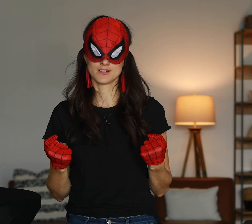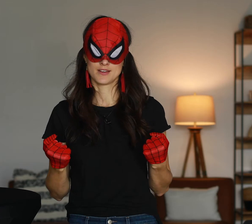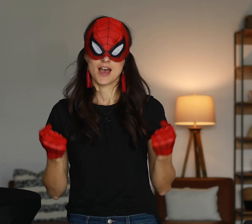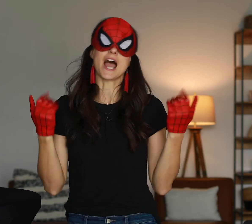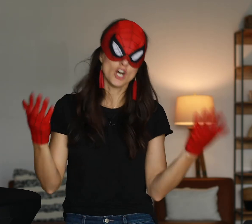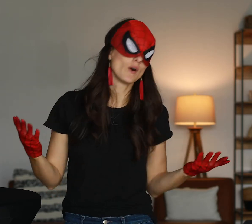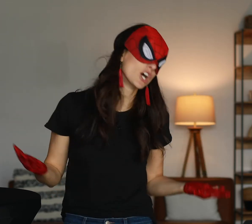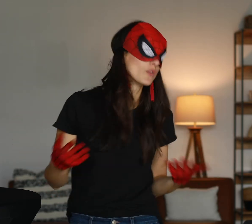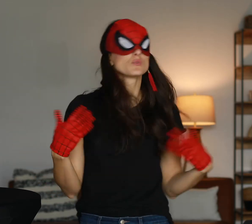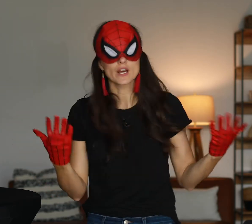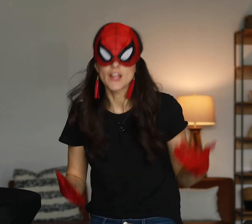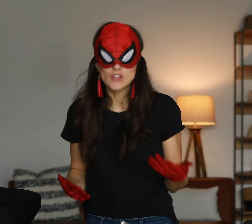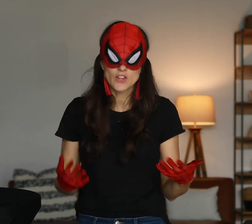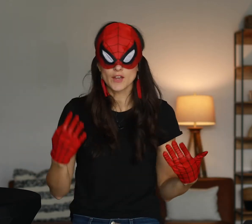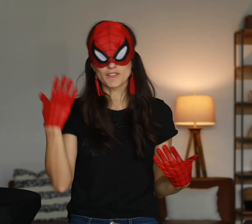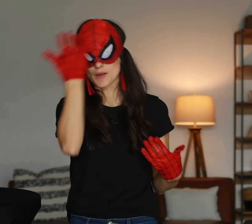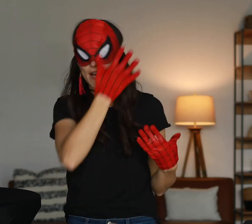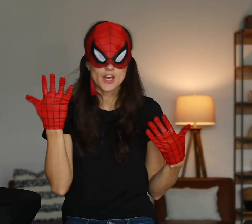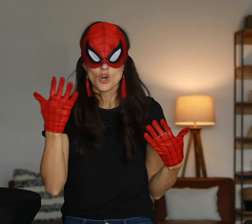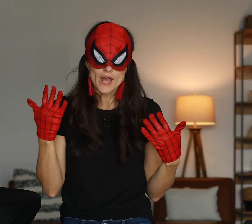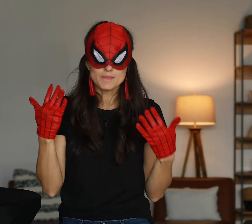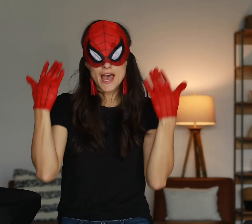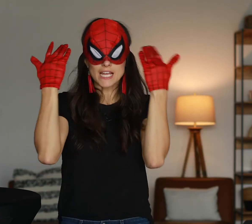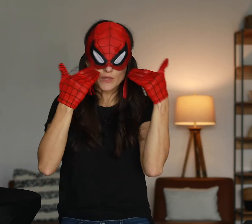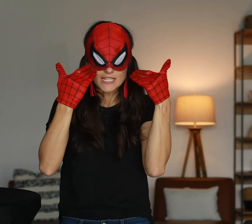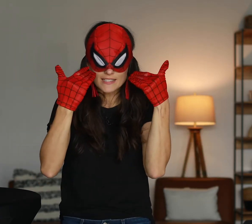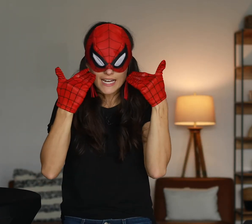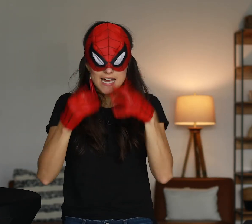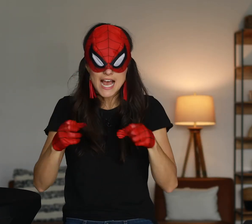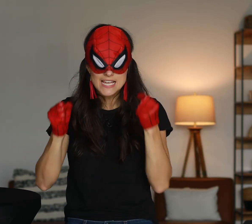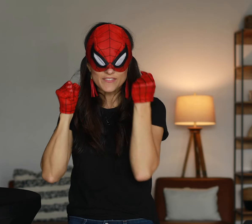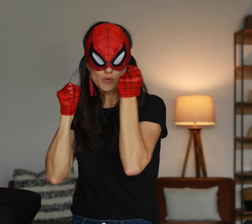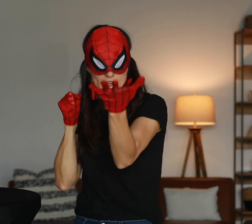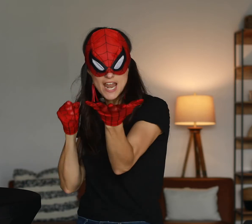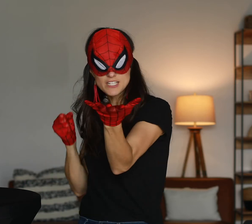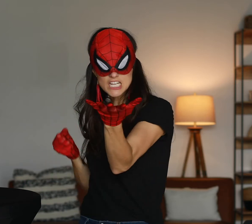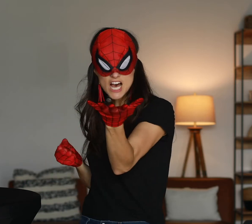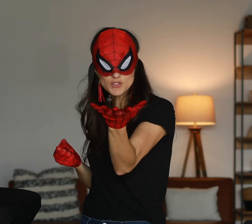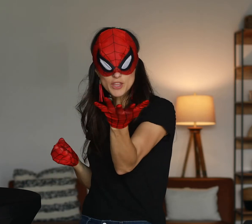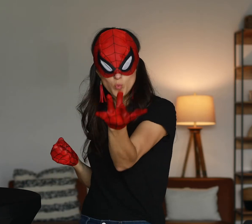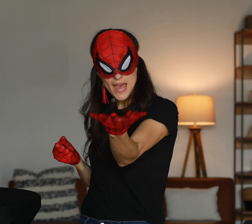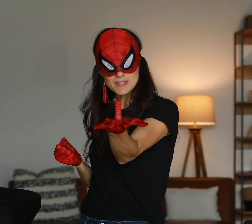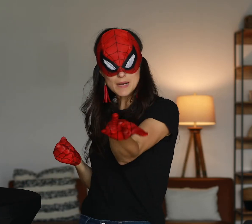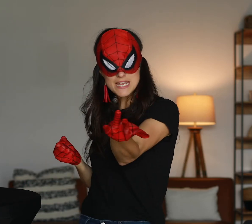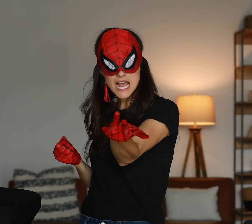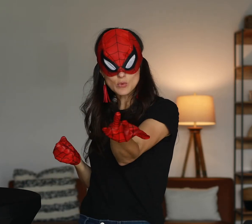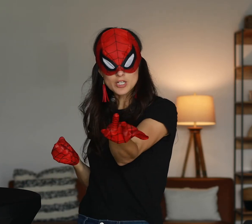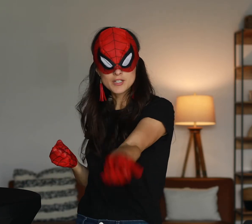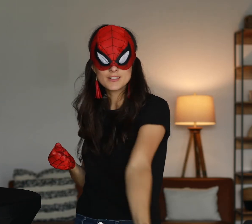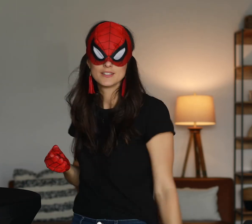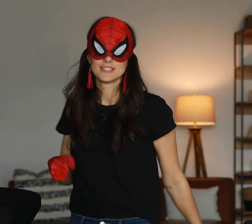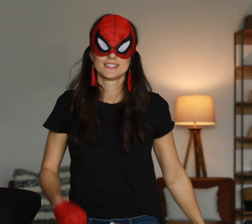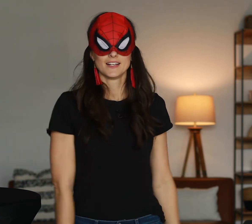is. I know, this one's kind of easy. I've got my red mask with the insect eyes. I've got red gloves with webs coming